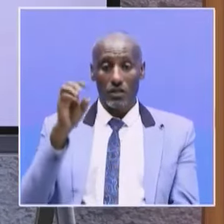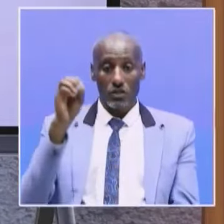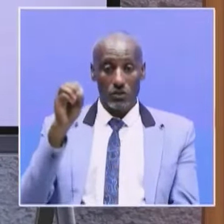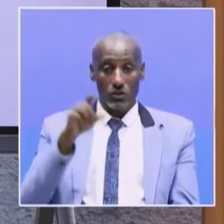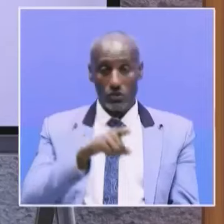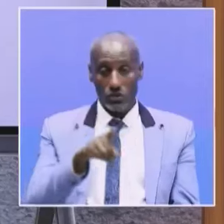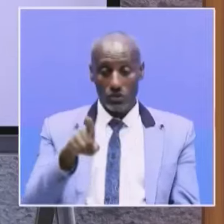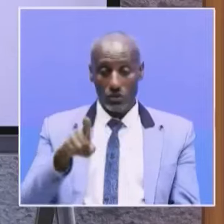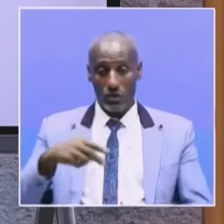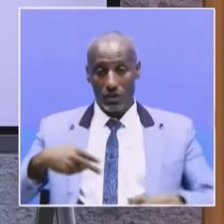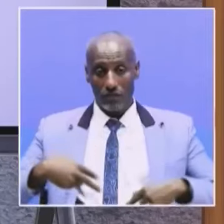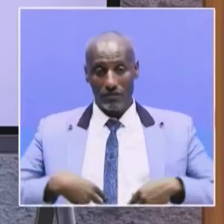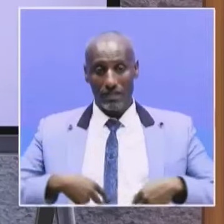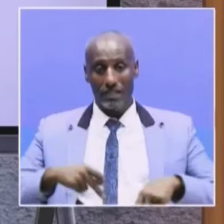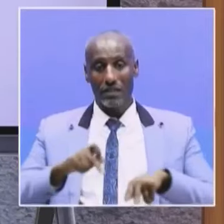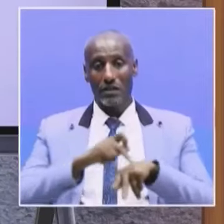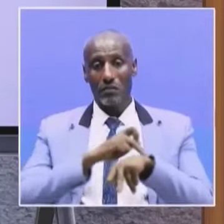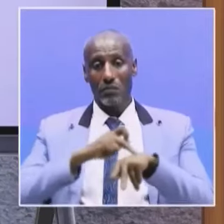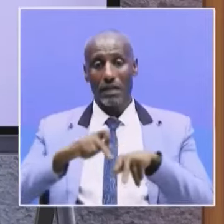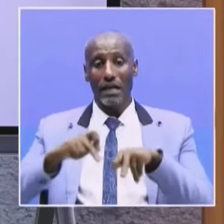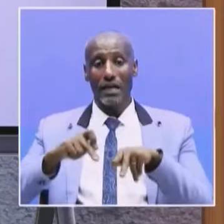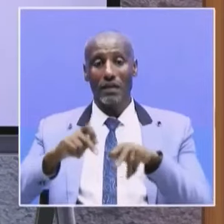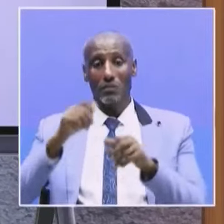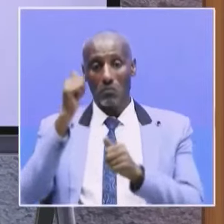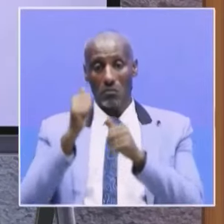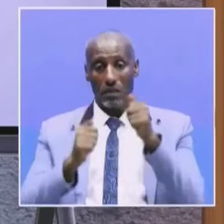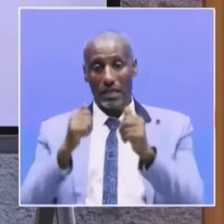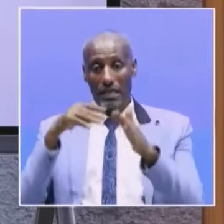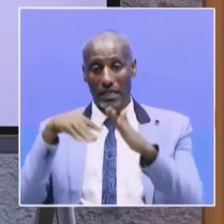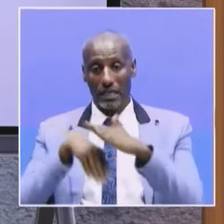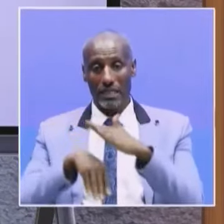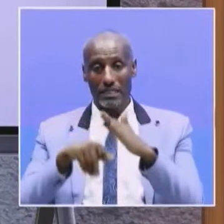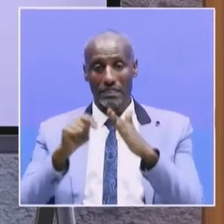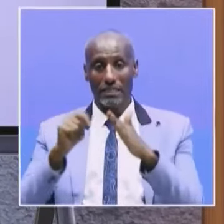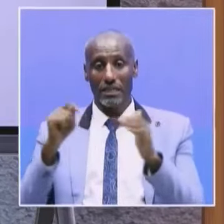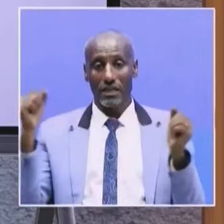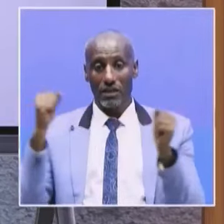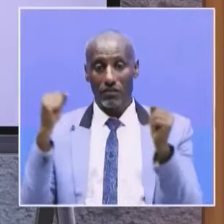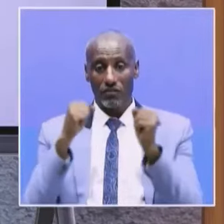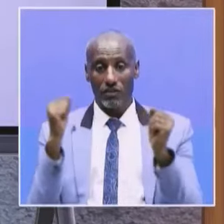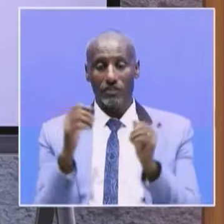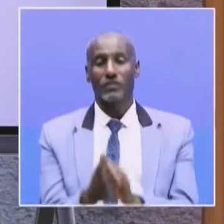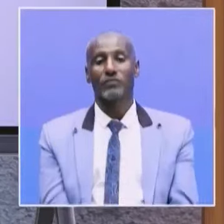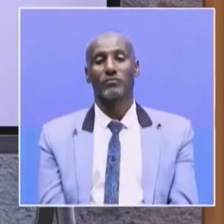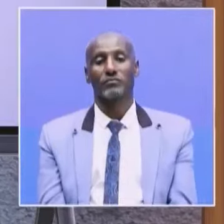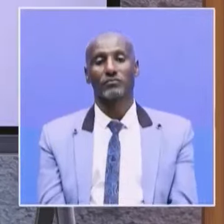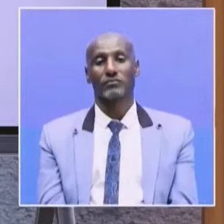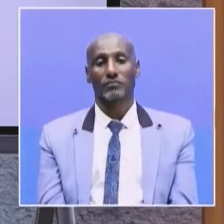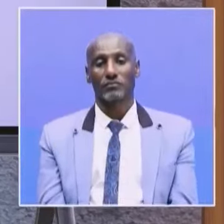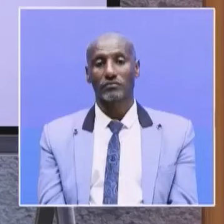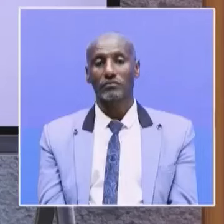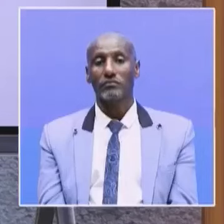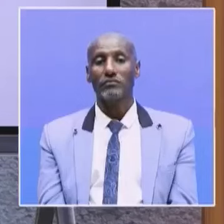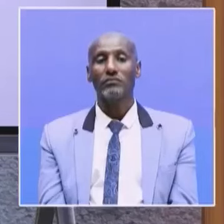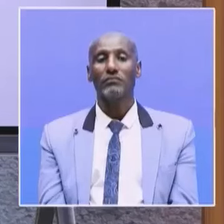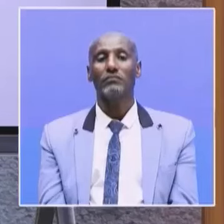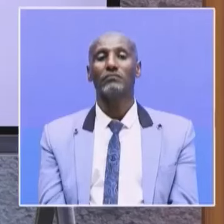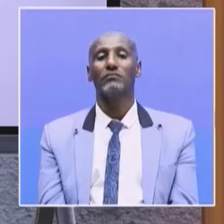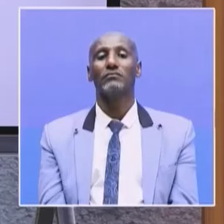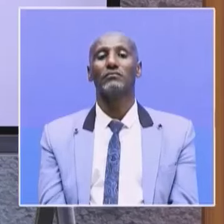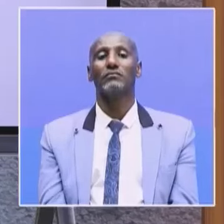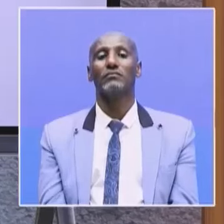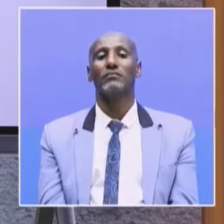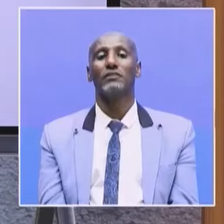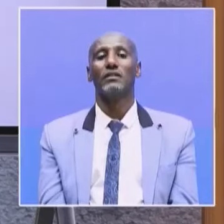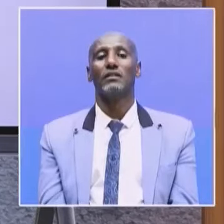fridge? Do you have blank milk in the fridge? When we come to this question, before, when we learn and in